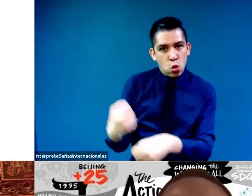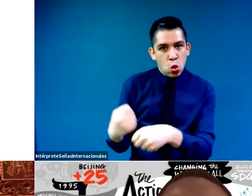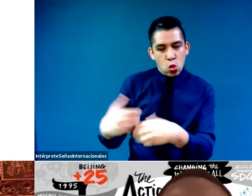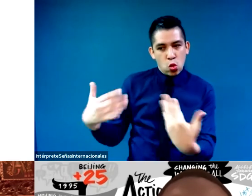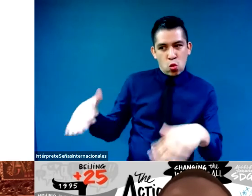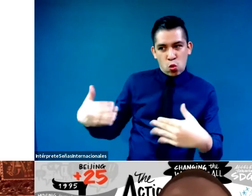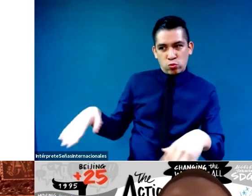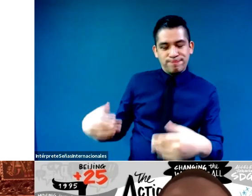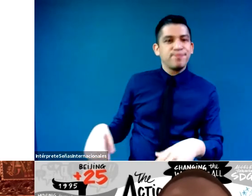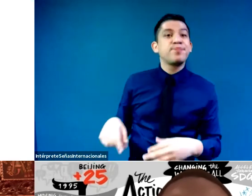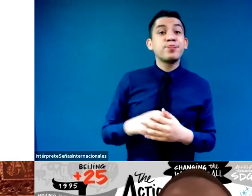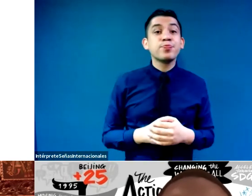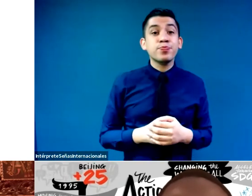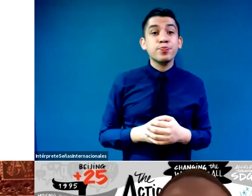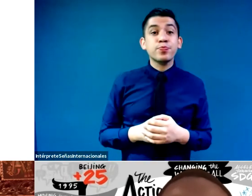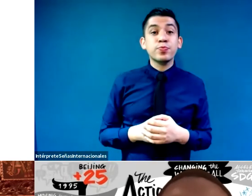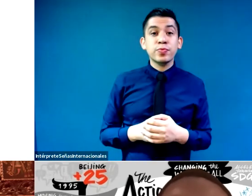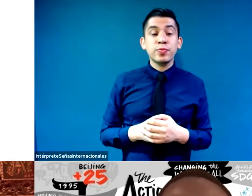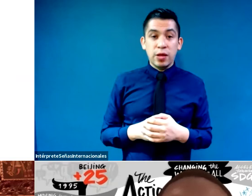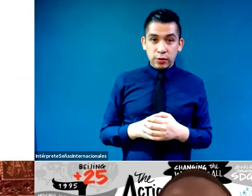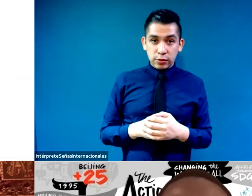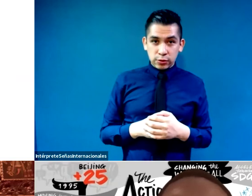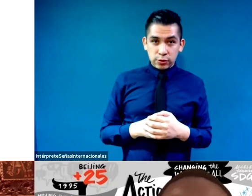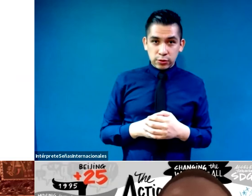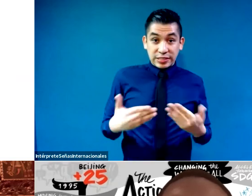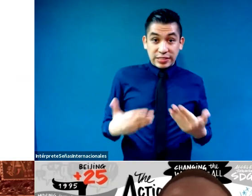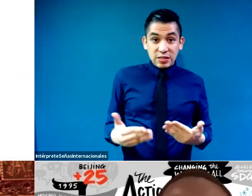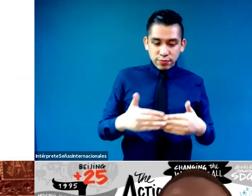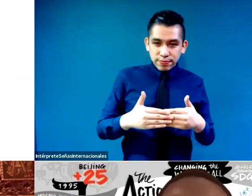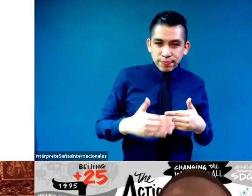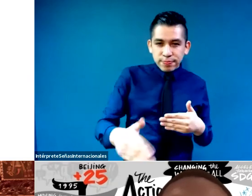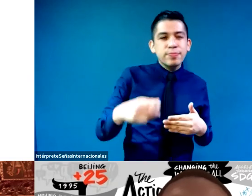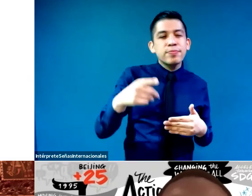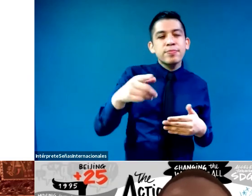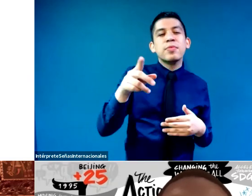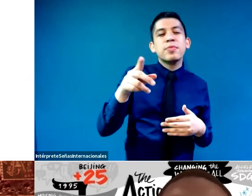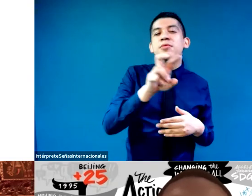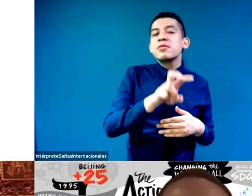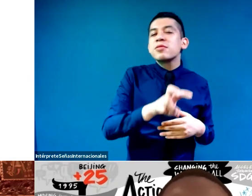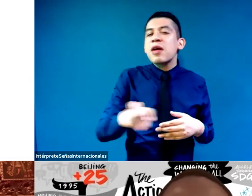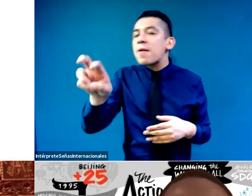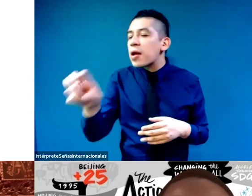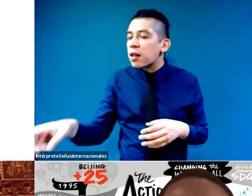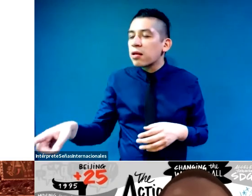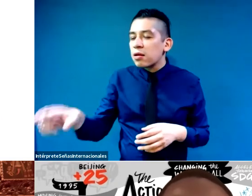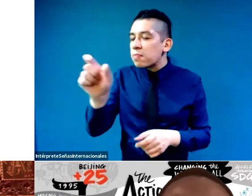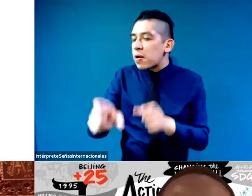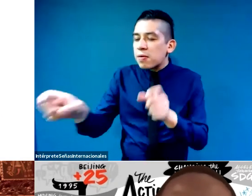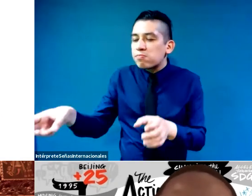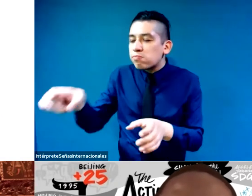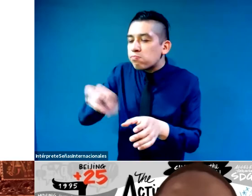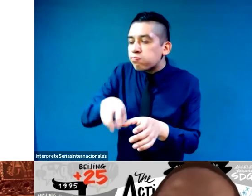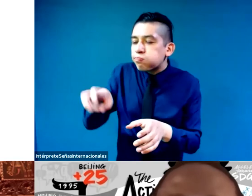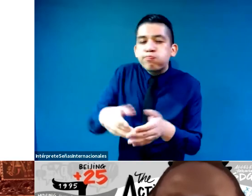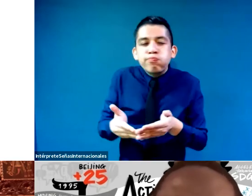crucial step of fleshing out the blueprints and fleshing out the commitments that will make those